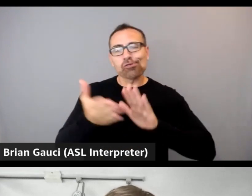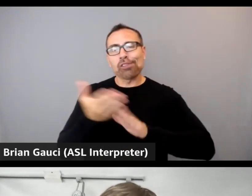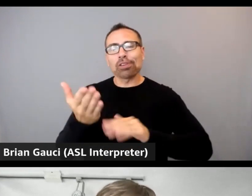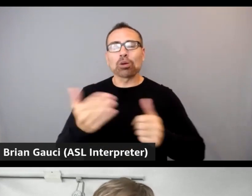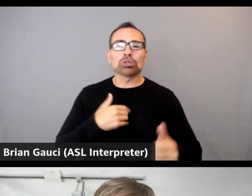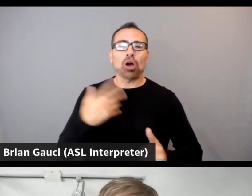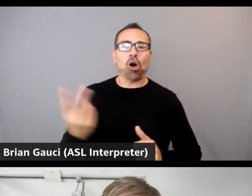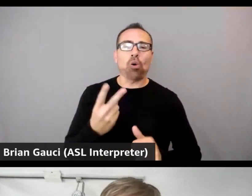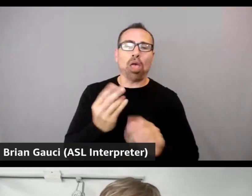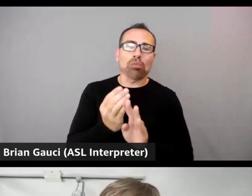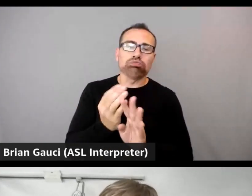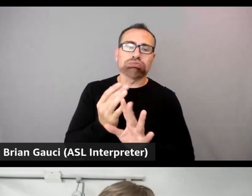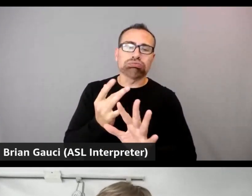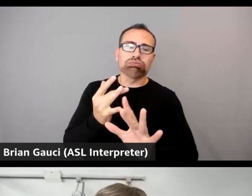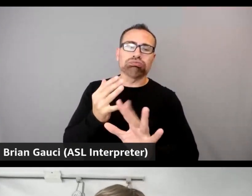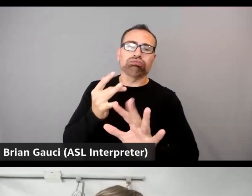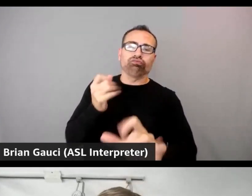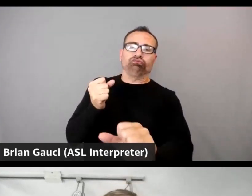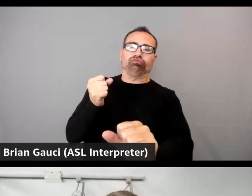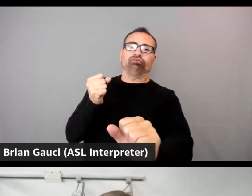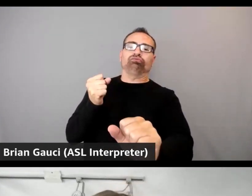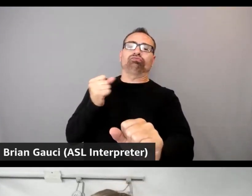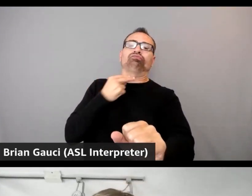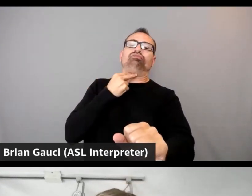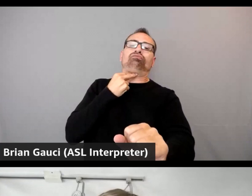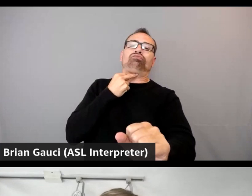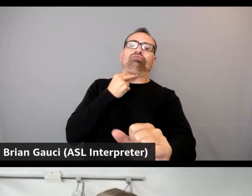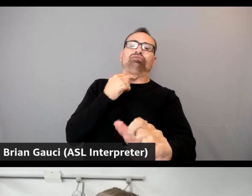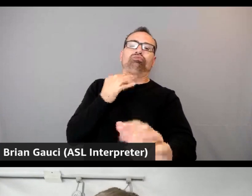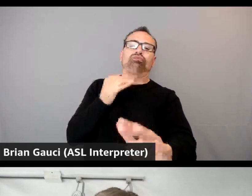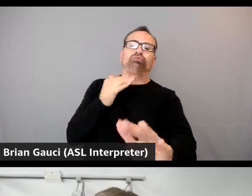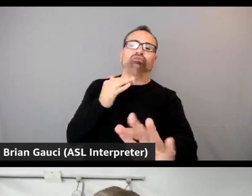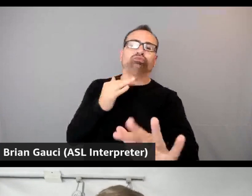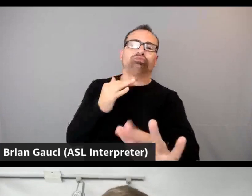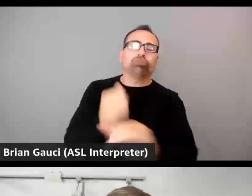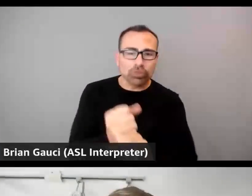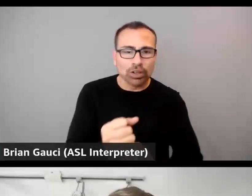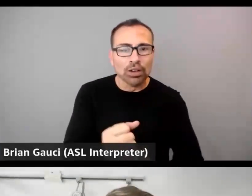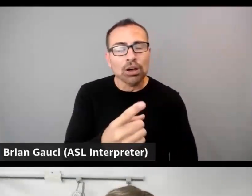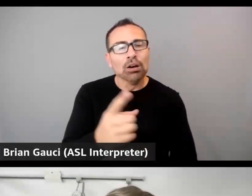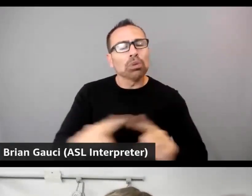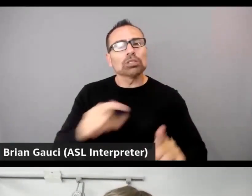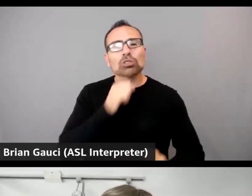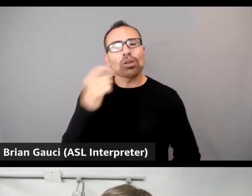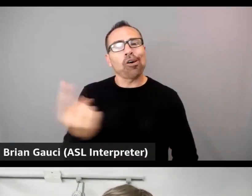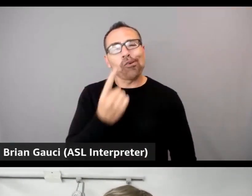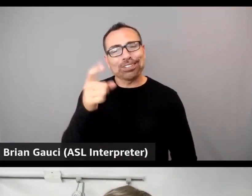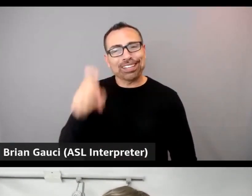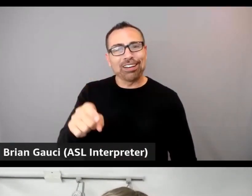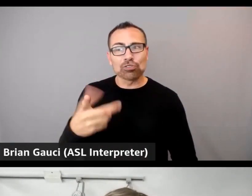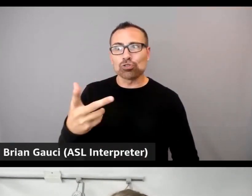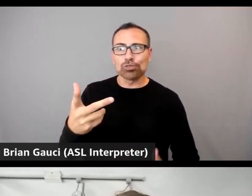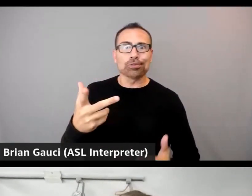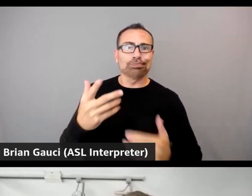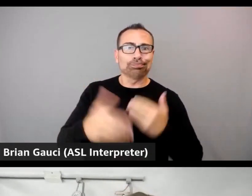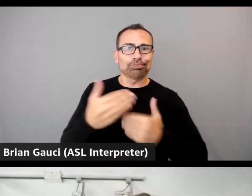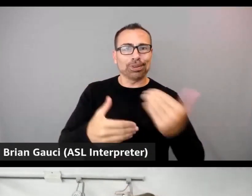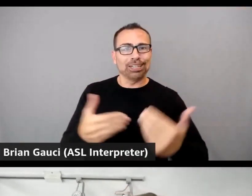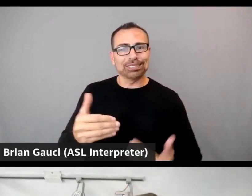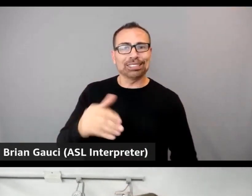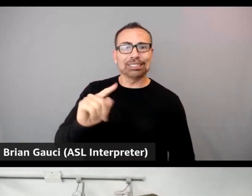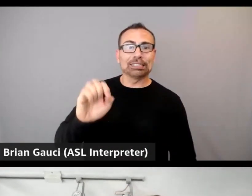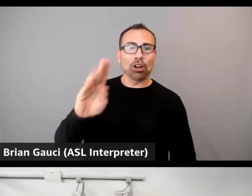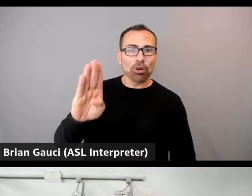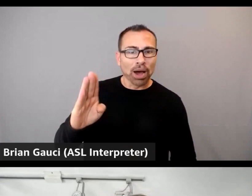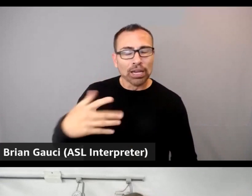so and obviously like you don't need to process terabytes of data all the time, but like you definitely want to be like, all right, provision